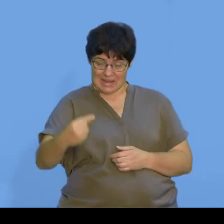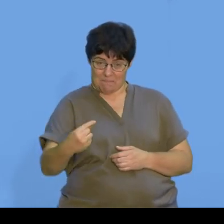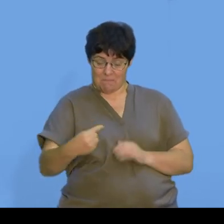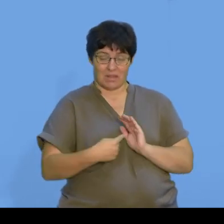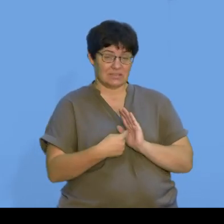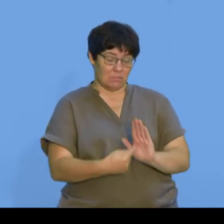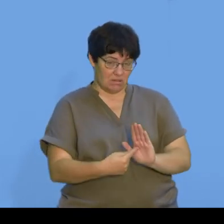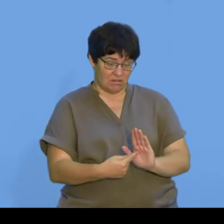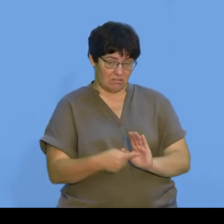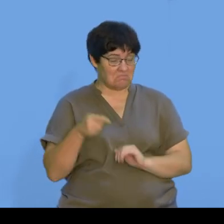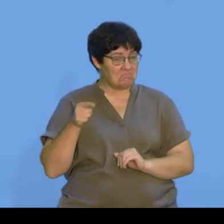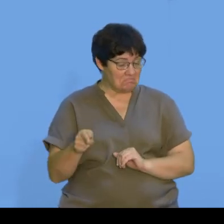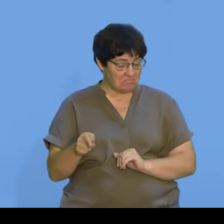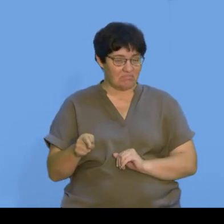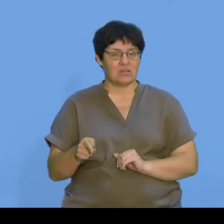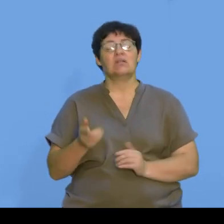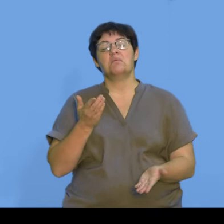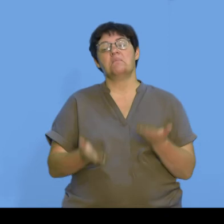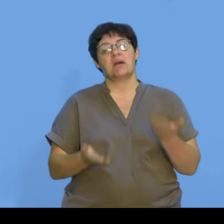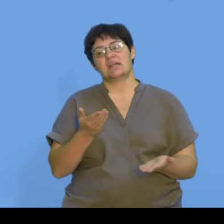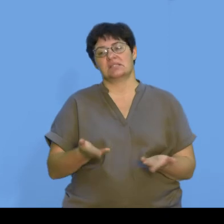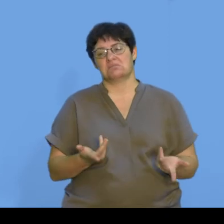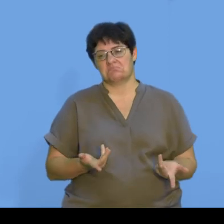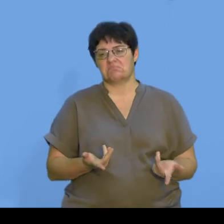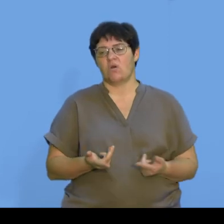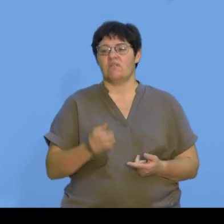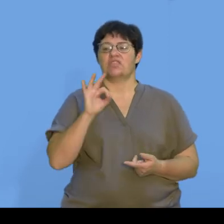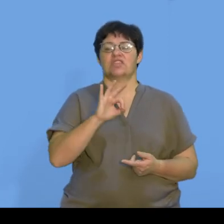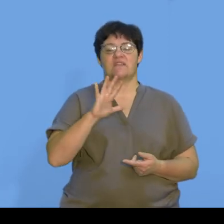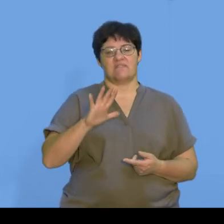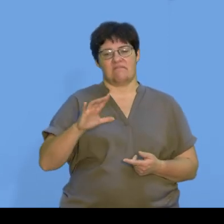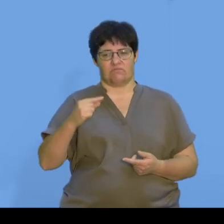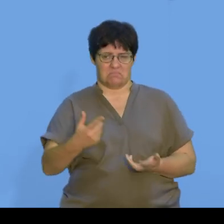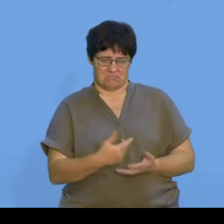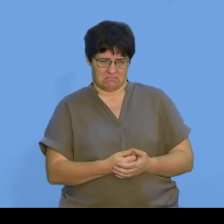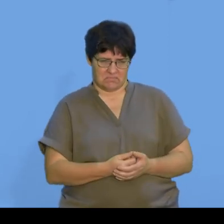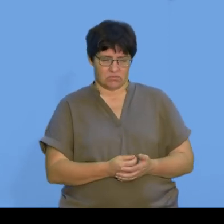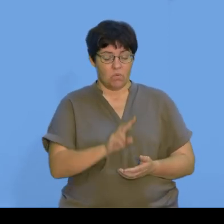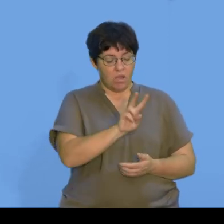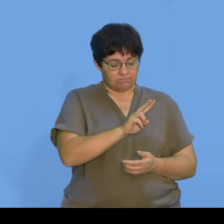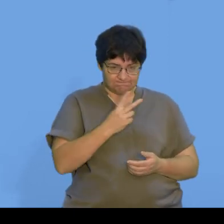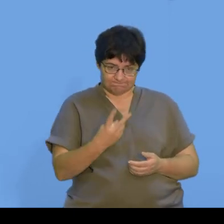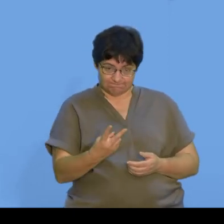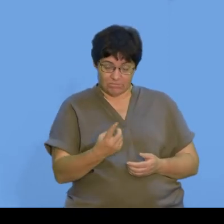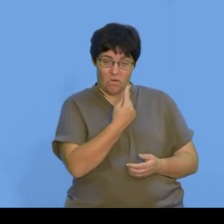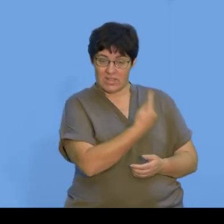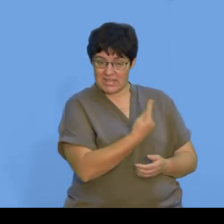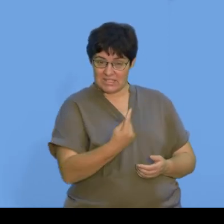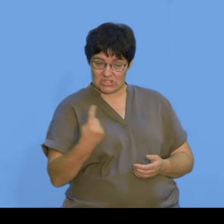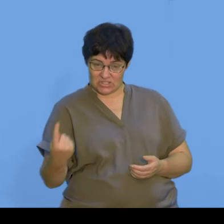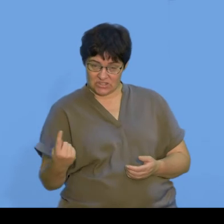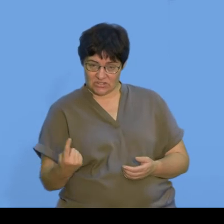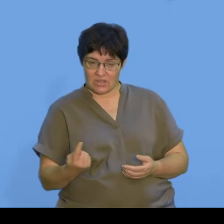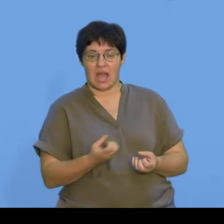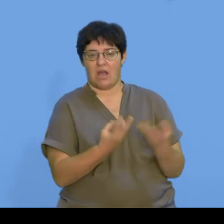sample, that element is a mass or contributes a mass of 35 grams. Okay, so we convert the mass of each element to